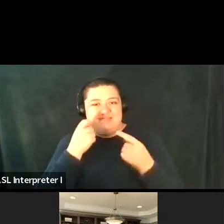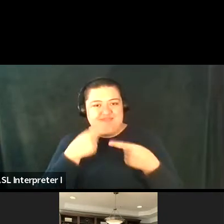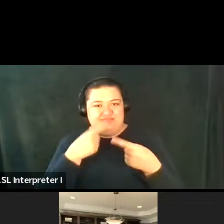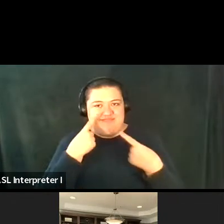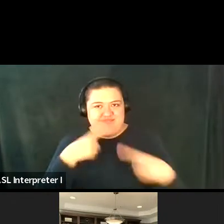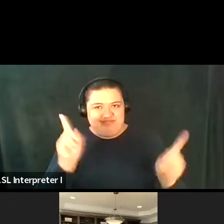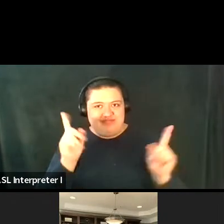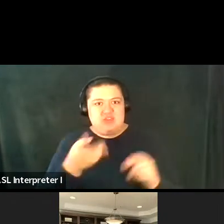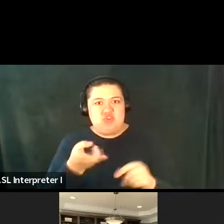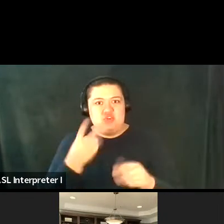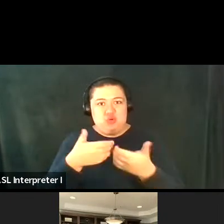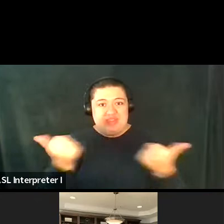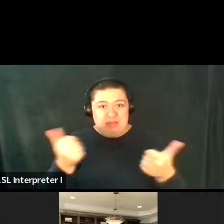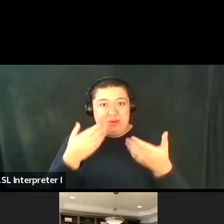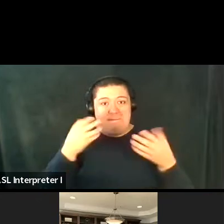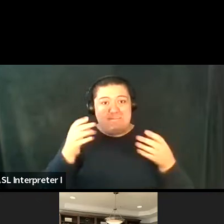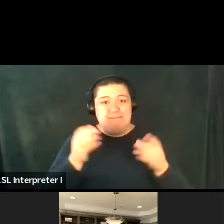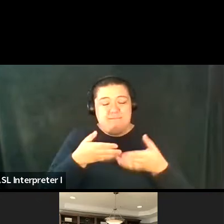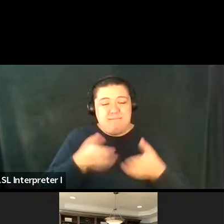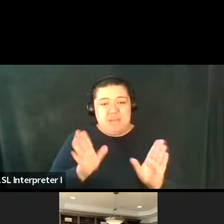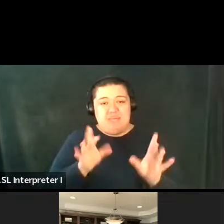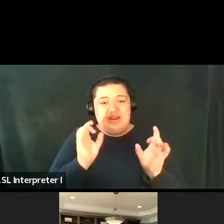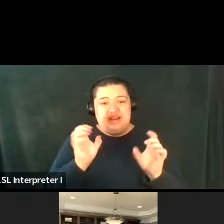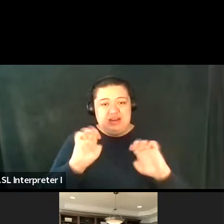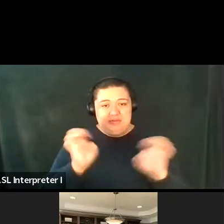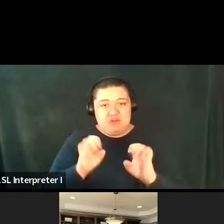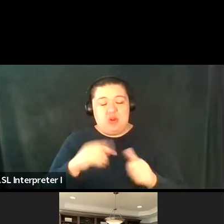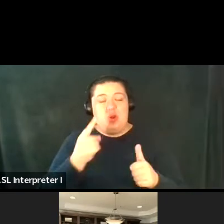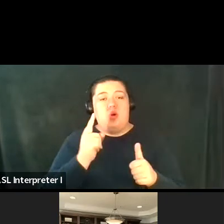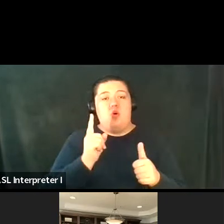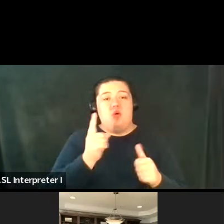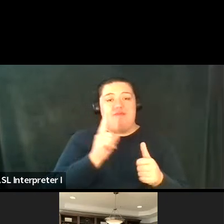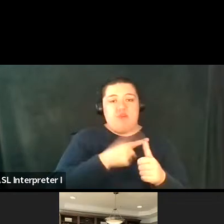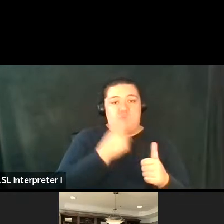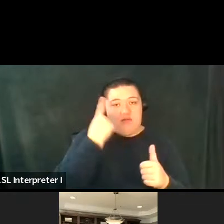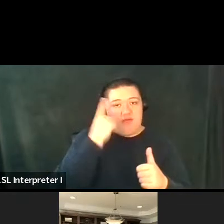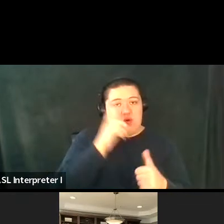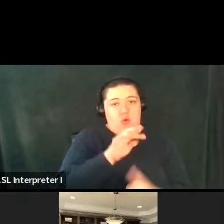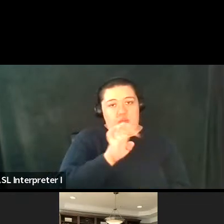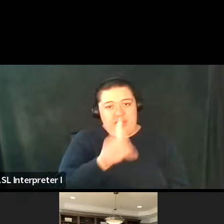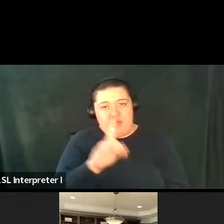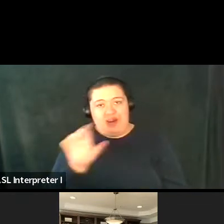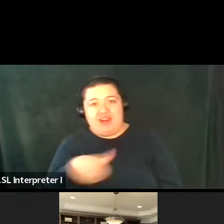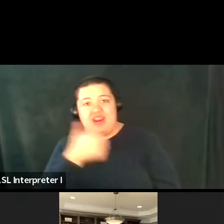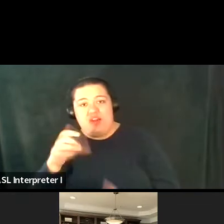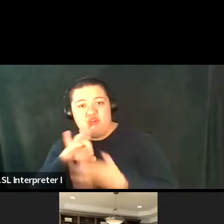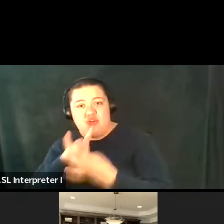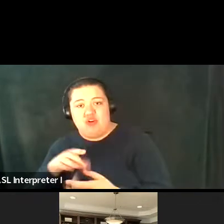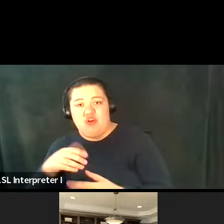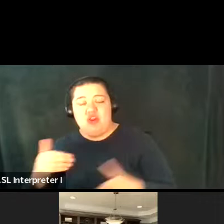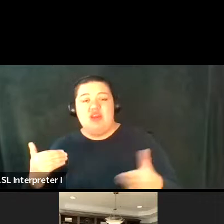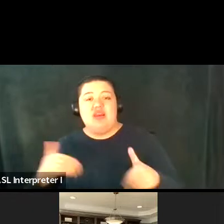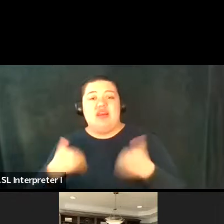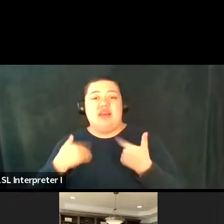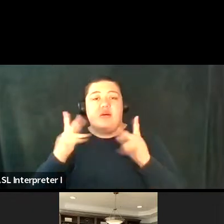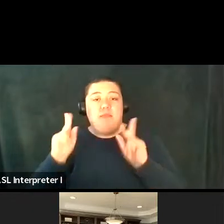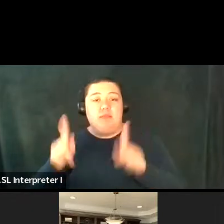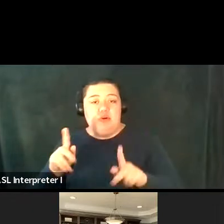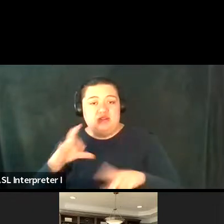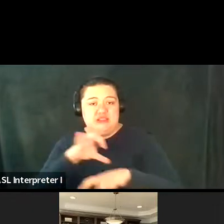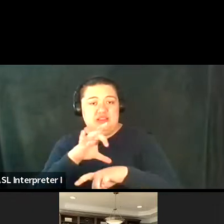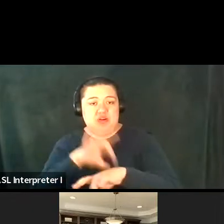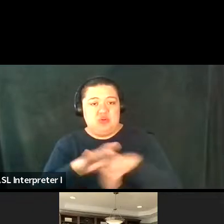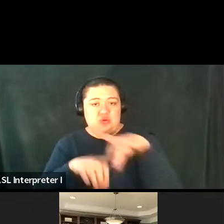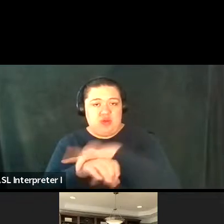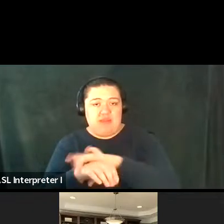public emergencies, one related to the ongoing opioid crisis and another related to juvenile crime. I'm going to